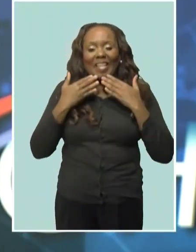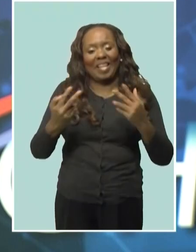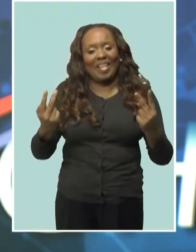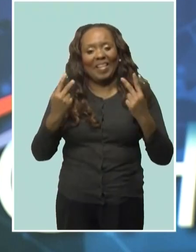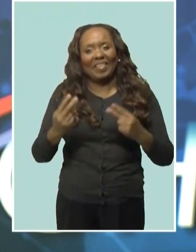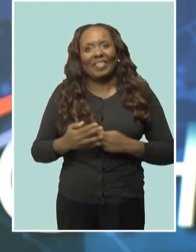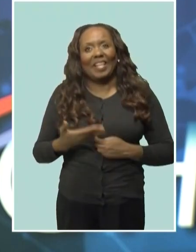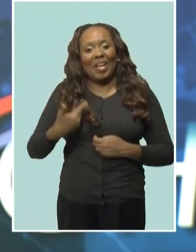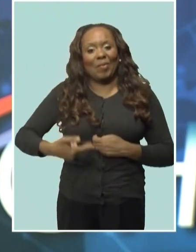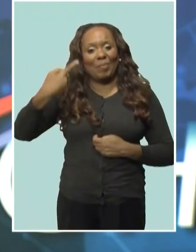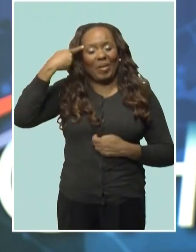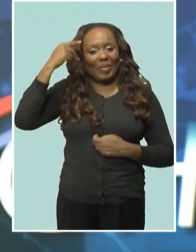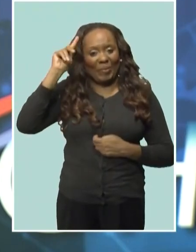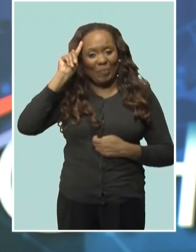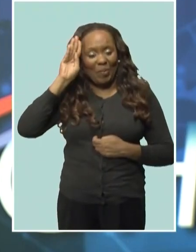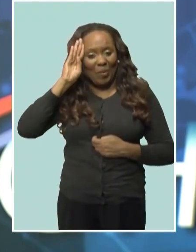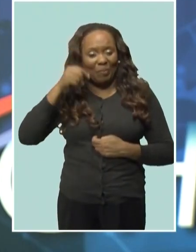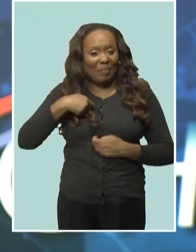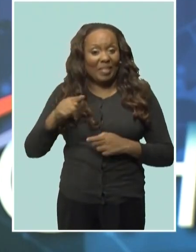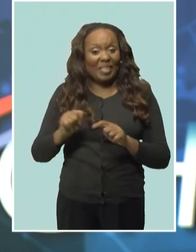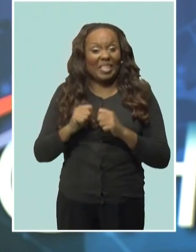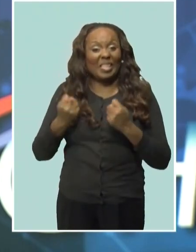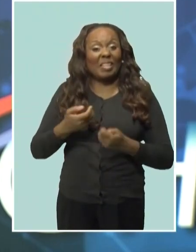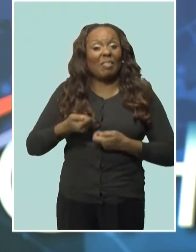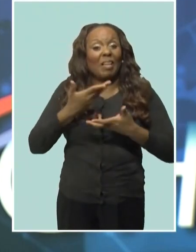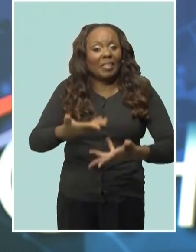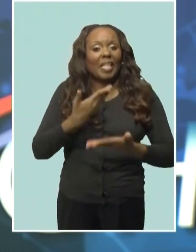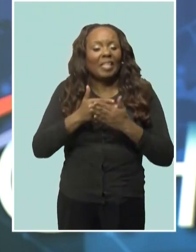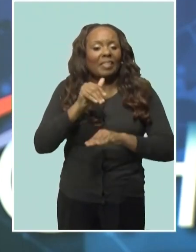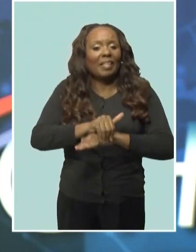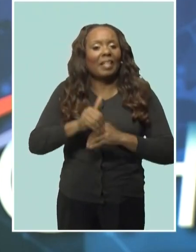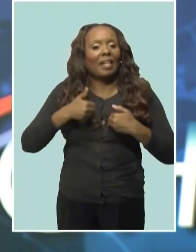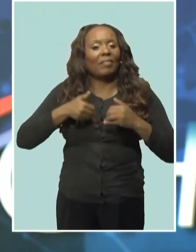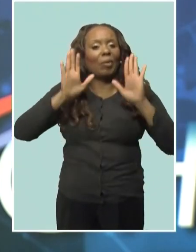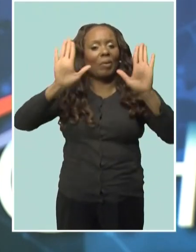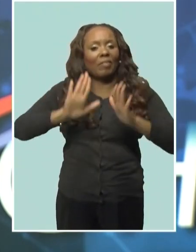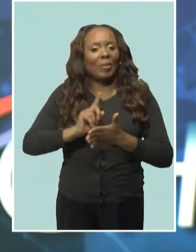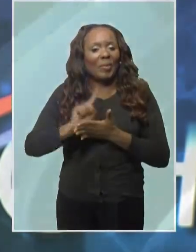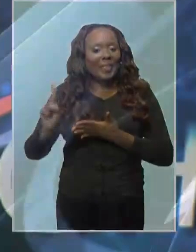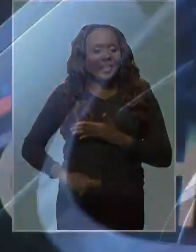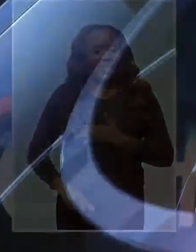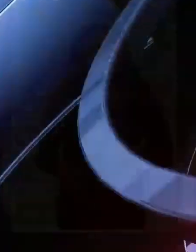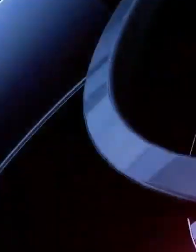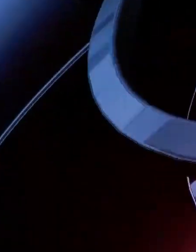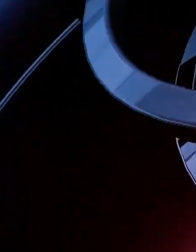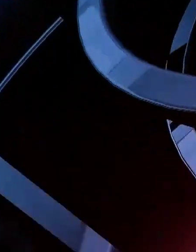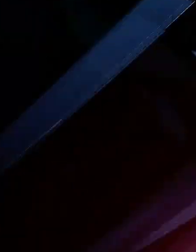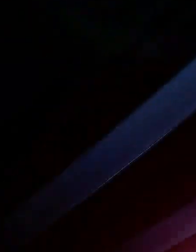spending it with us. I'm Pearson Bowen for the crew. To all of you, good night. Have a wonderful weekend.